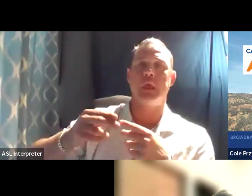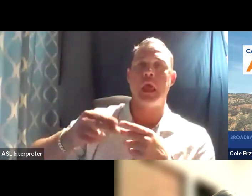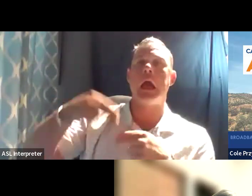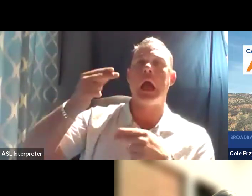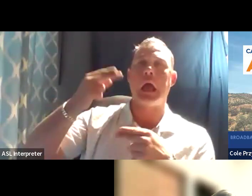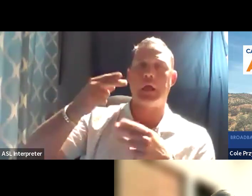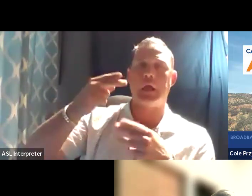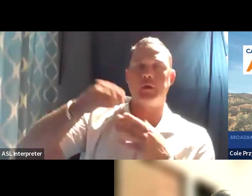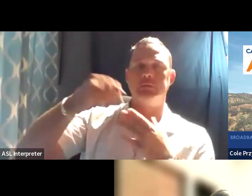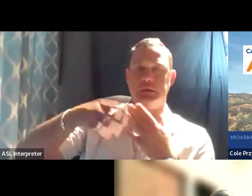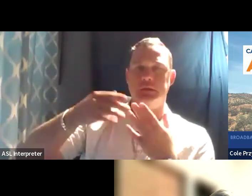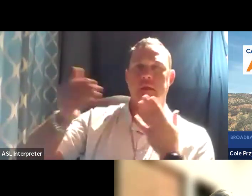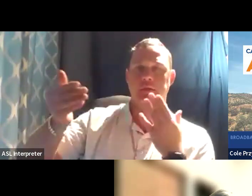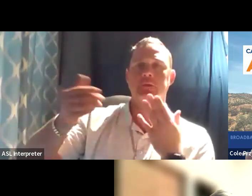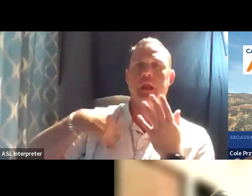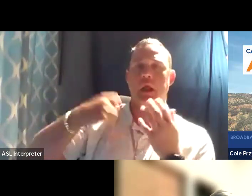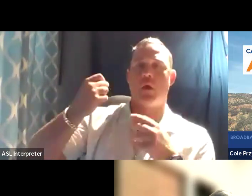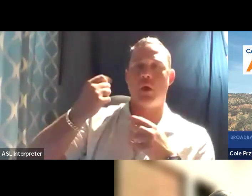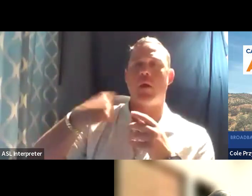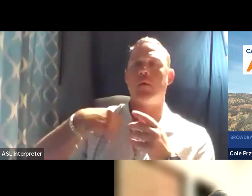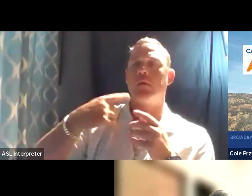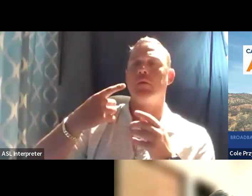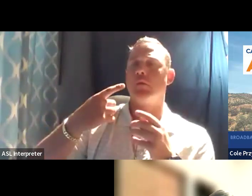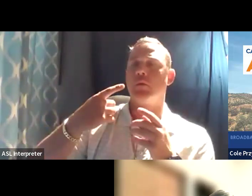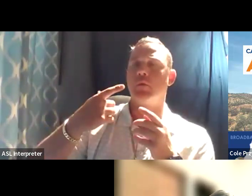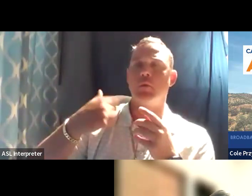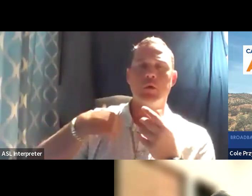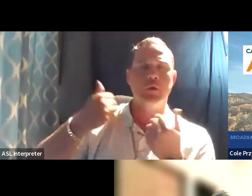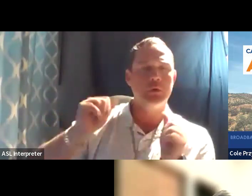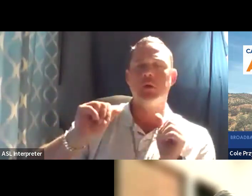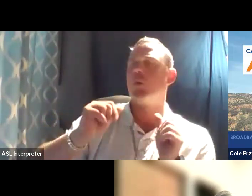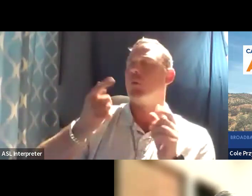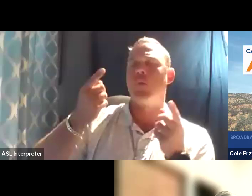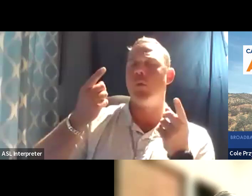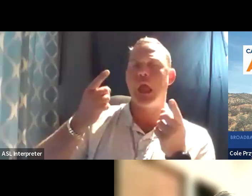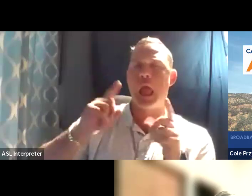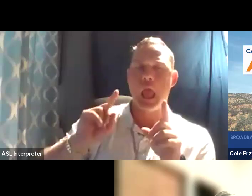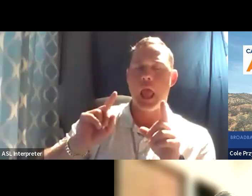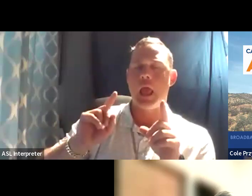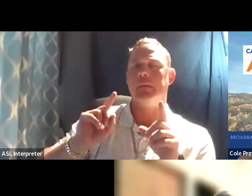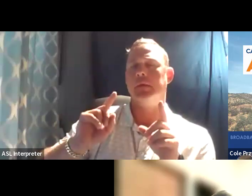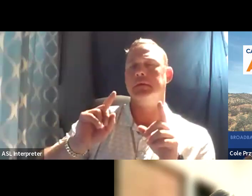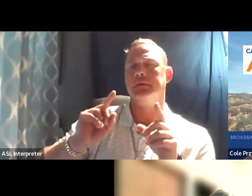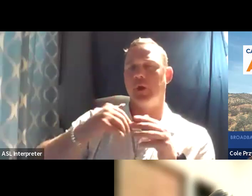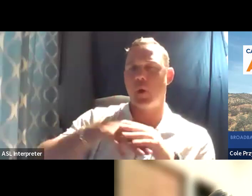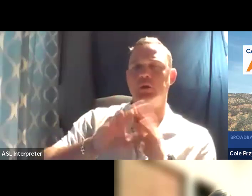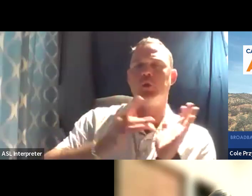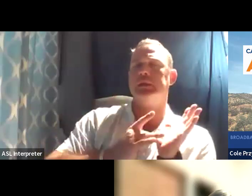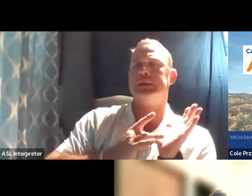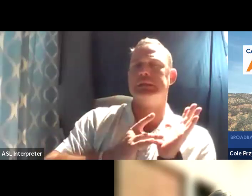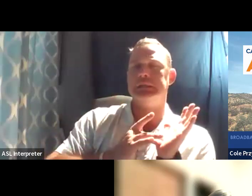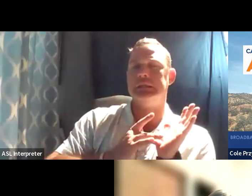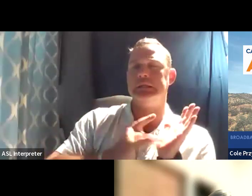that's the experiment I'm really interested in, is what happens if we go into a disadvantaged